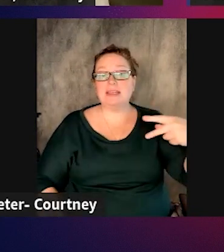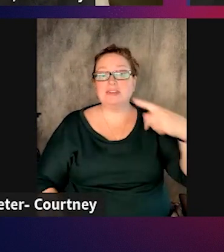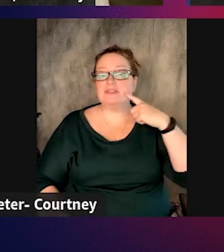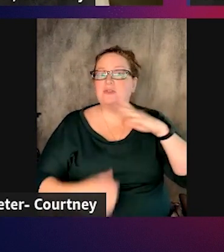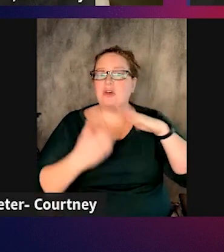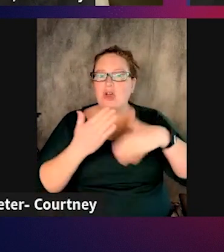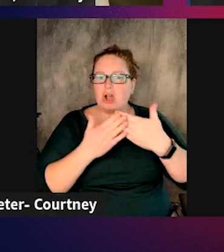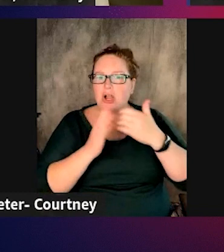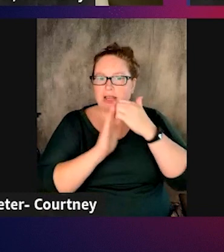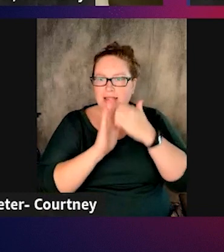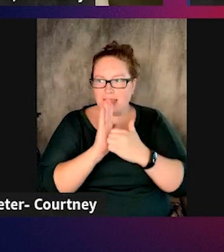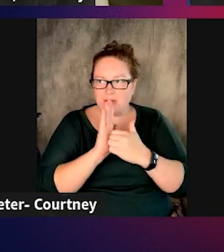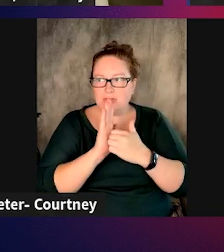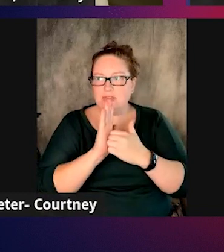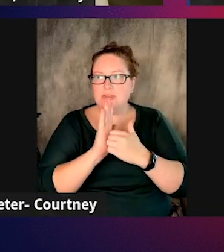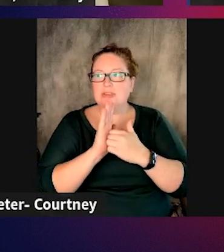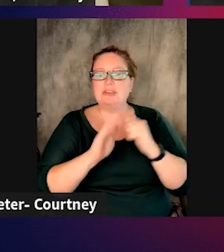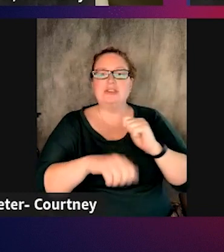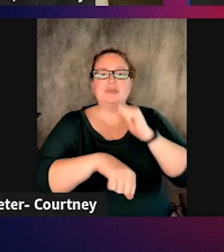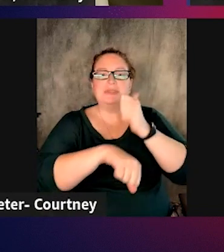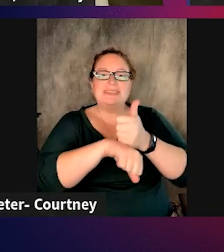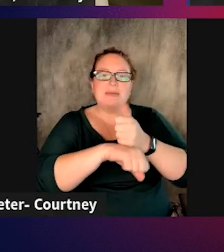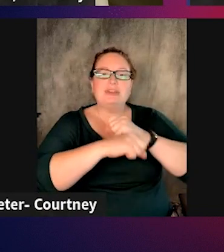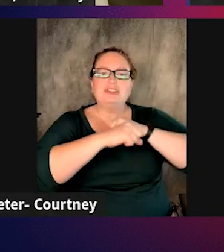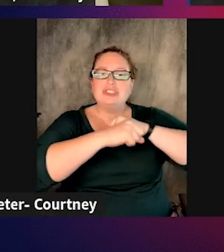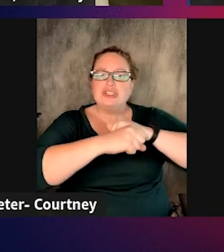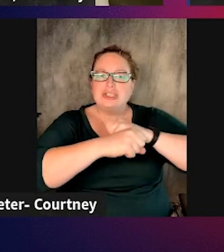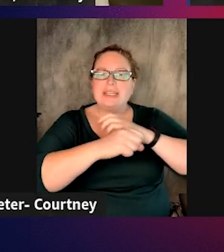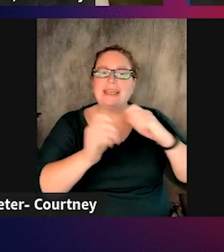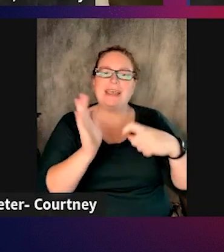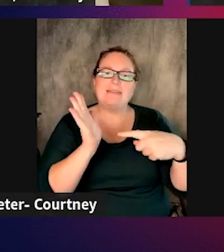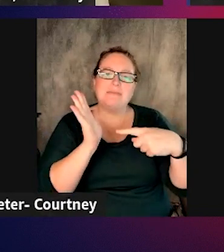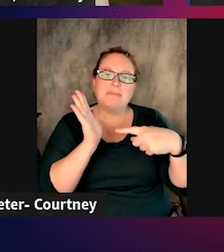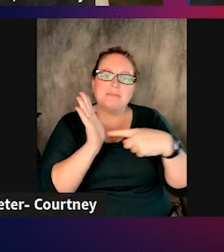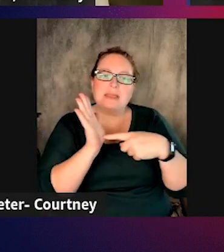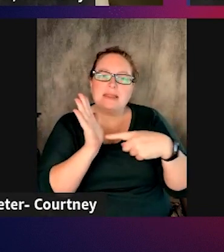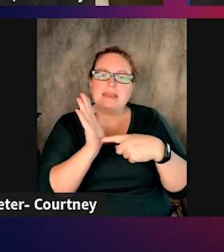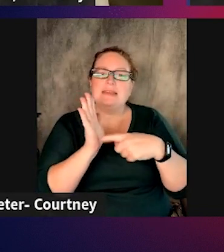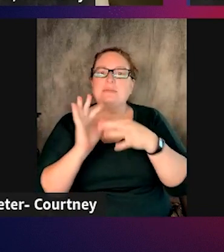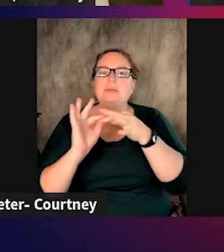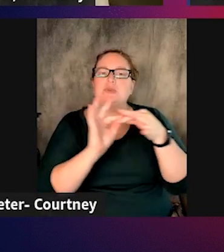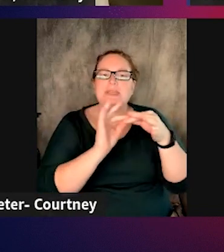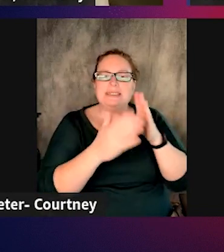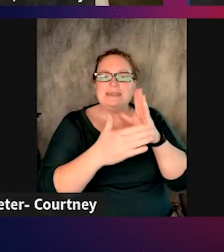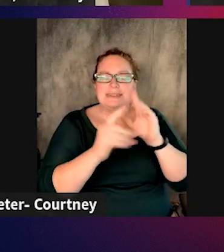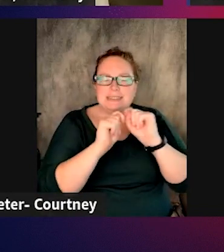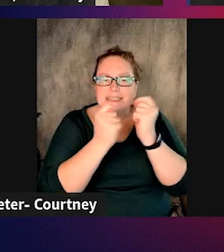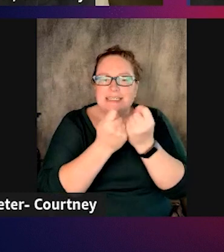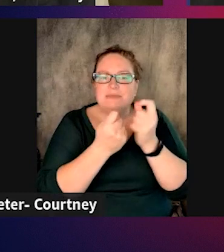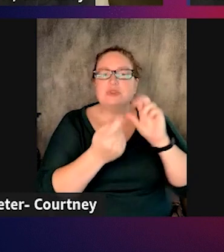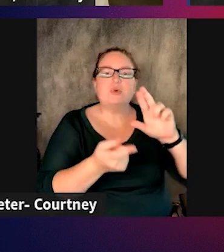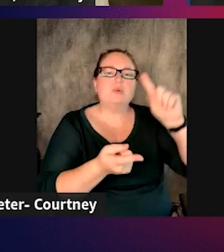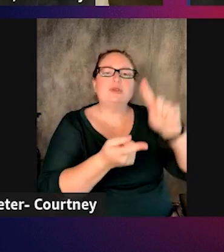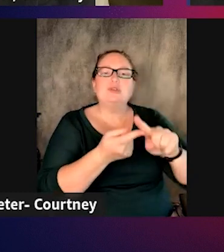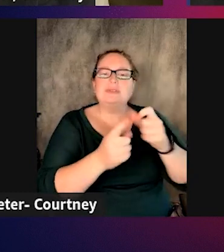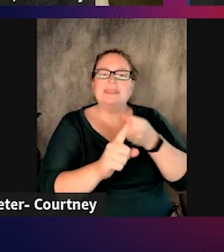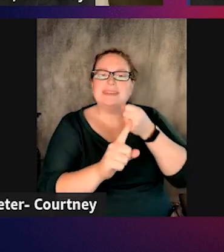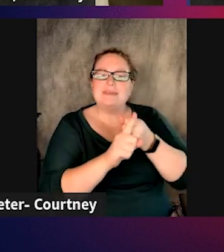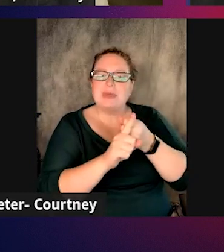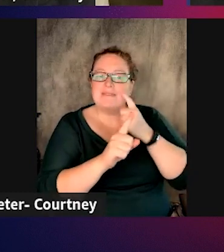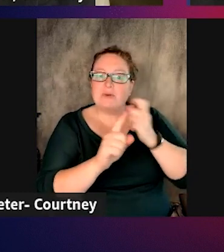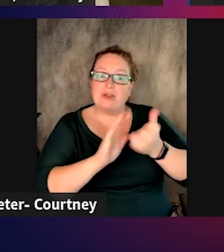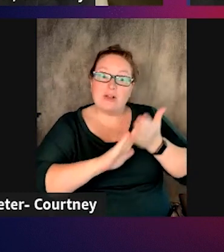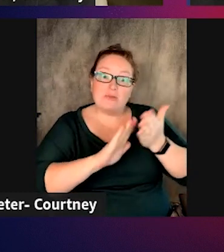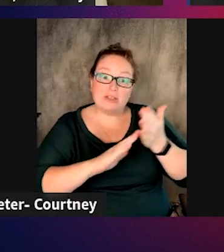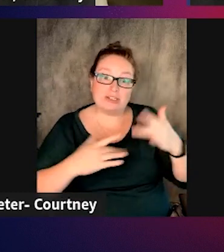accounts to establish security and billing boundary between teams, or reduce the impact of operational events